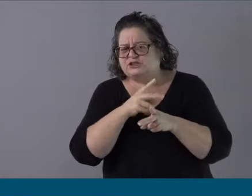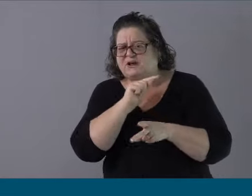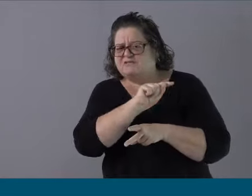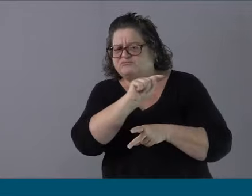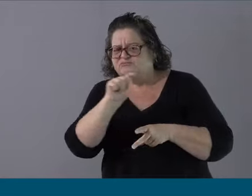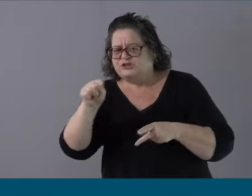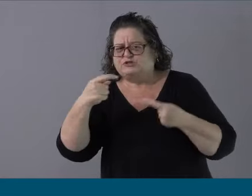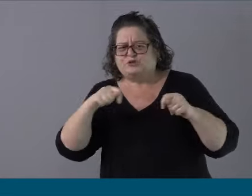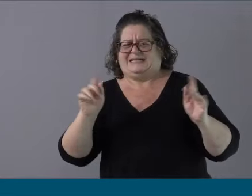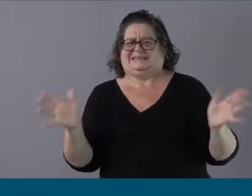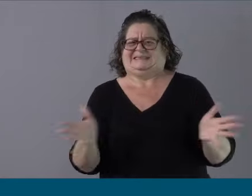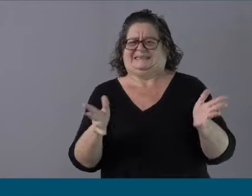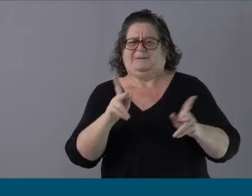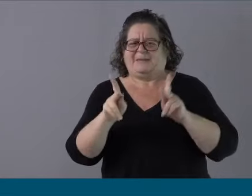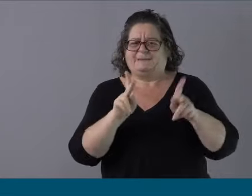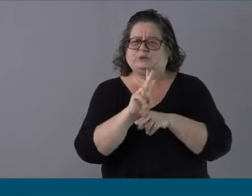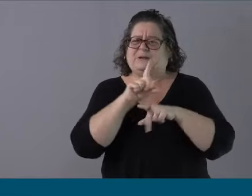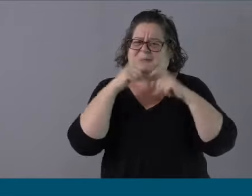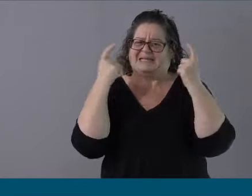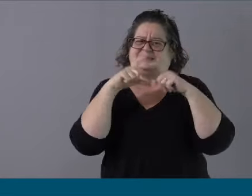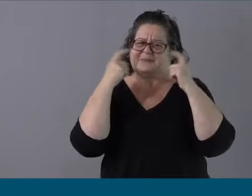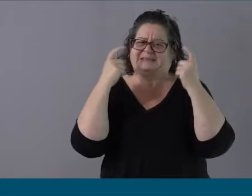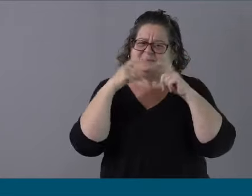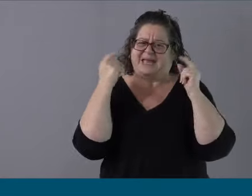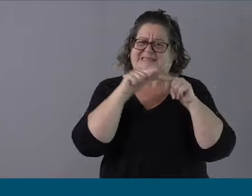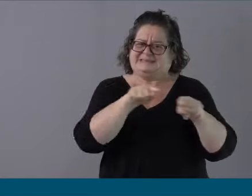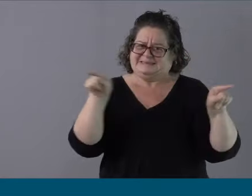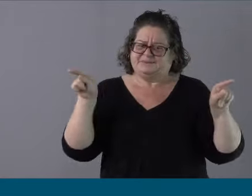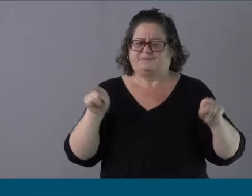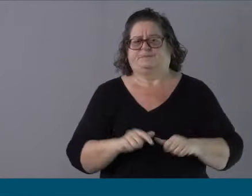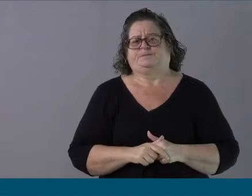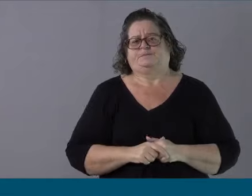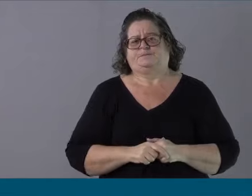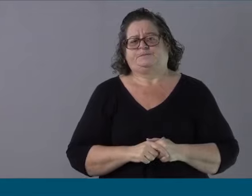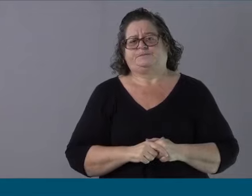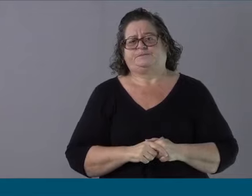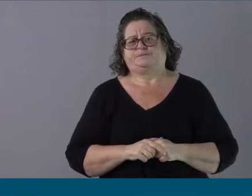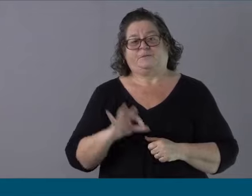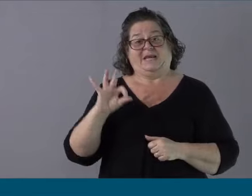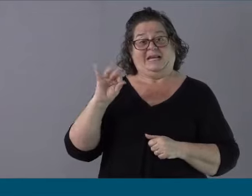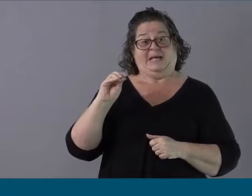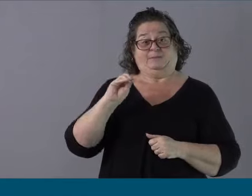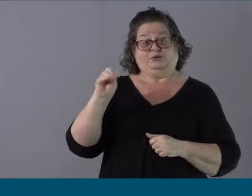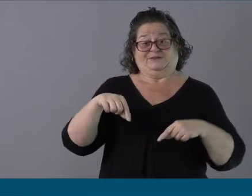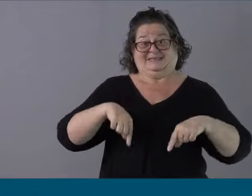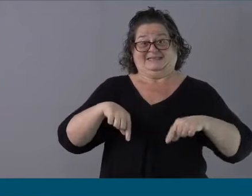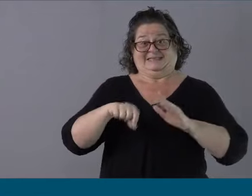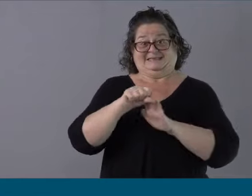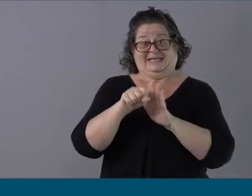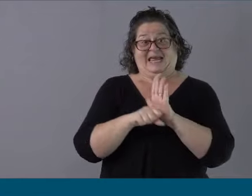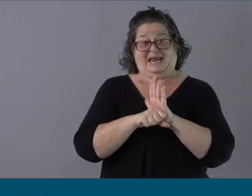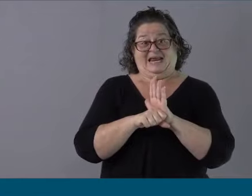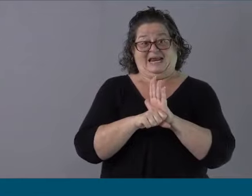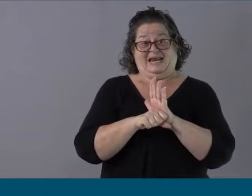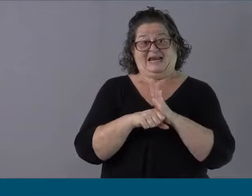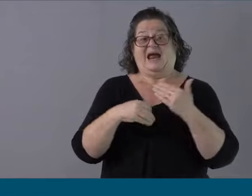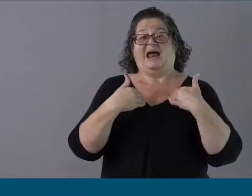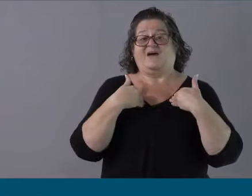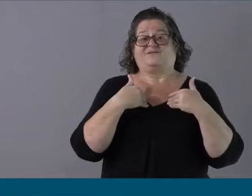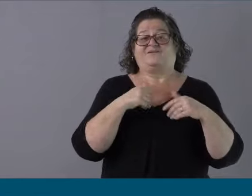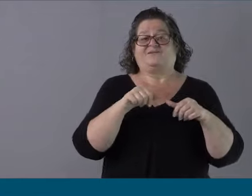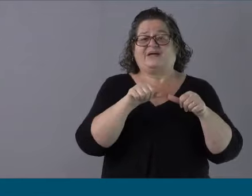in the state of Arizona. Nearly 90% of our state now has a local mask